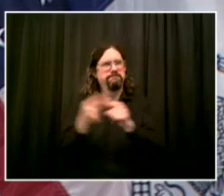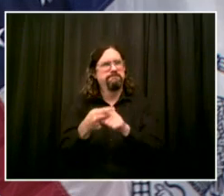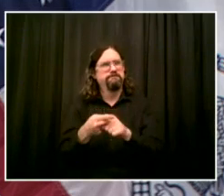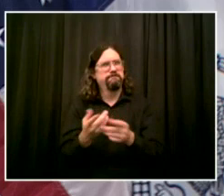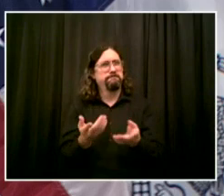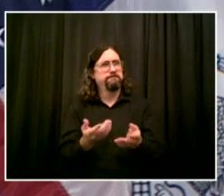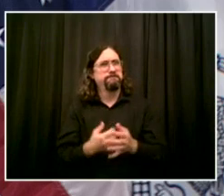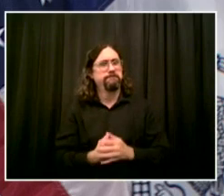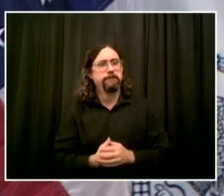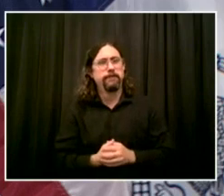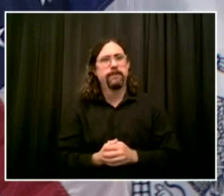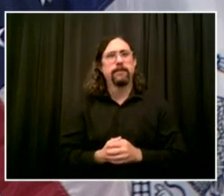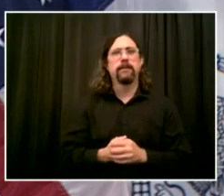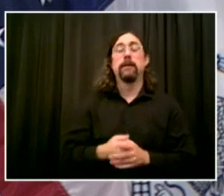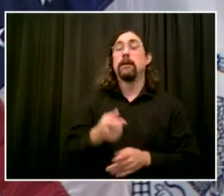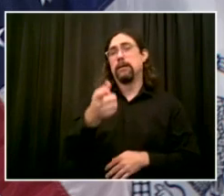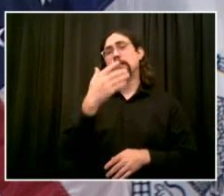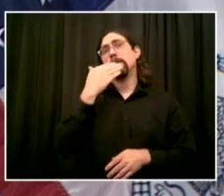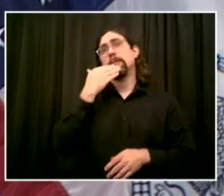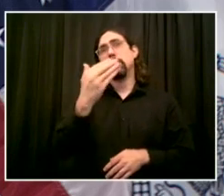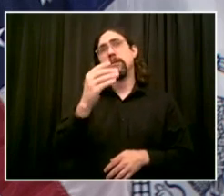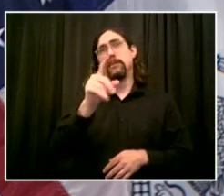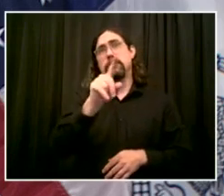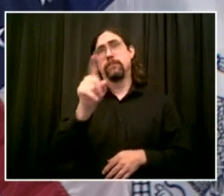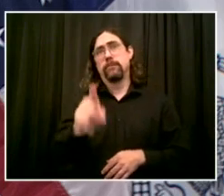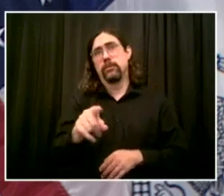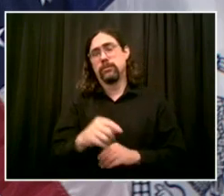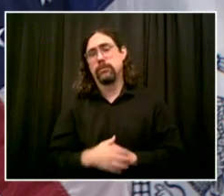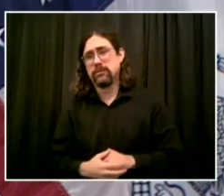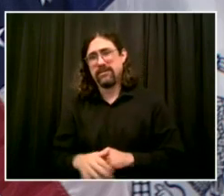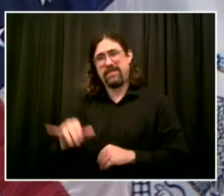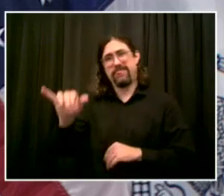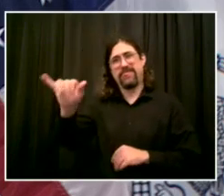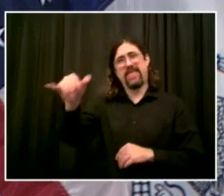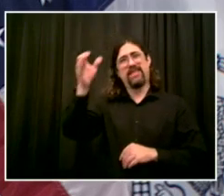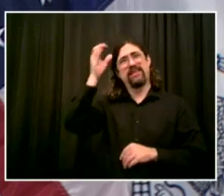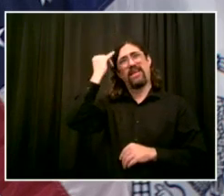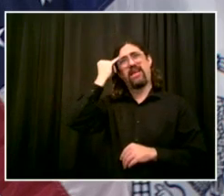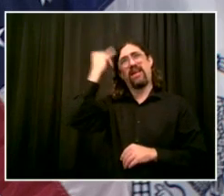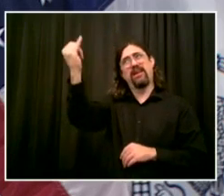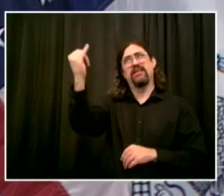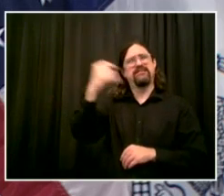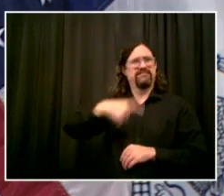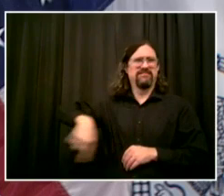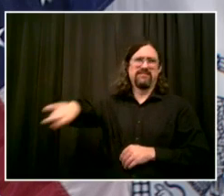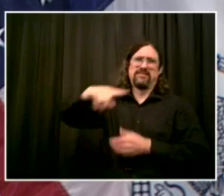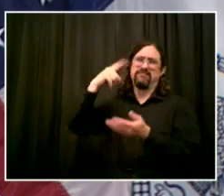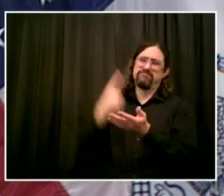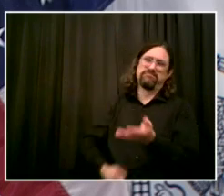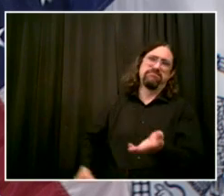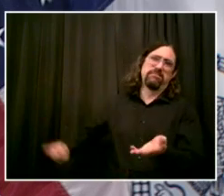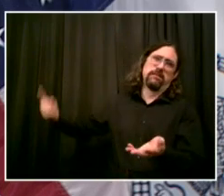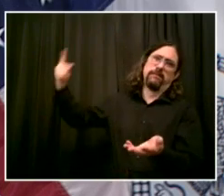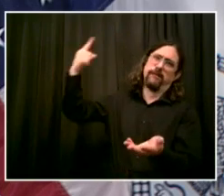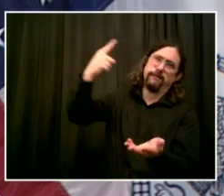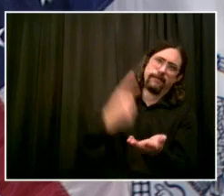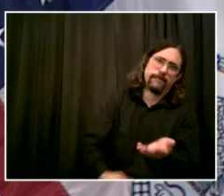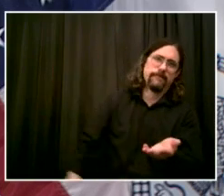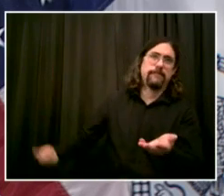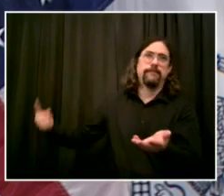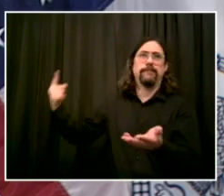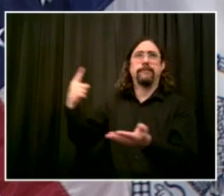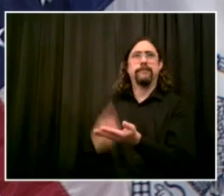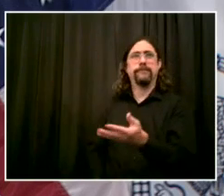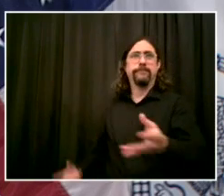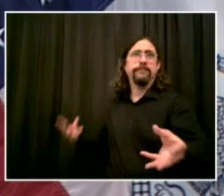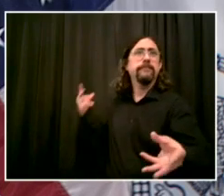help contribute to them. But I also understand the really challenging politics in Albany. I think the huge mistake was